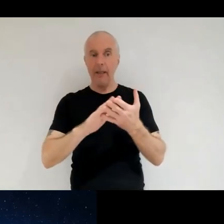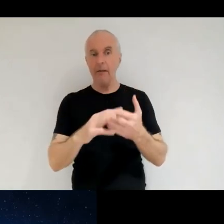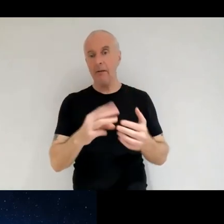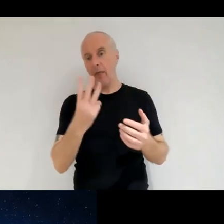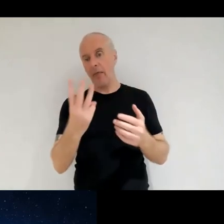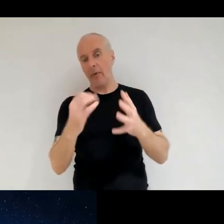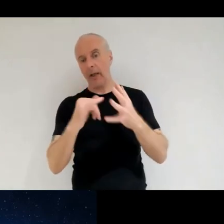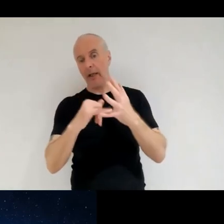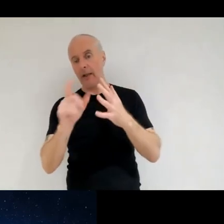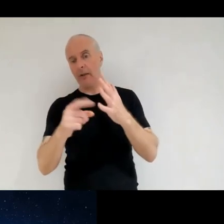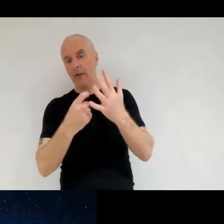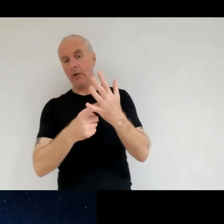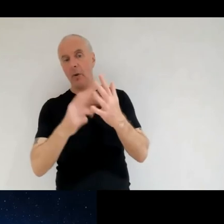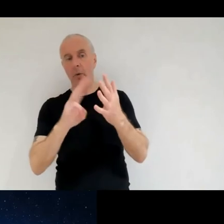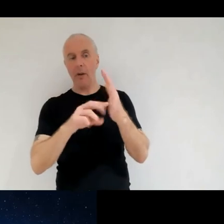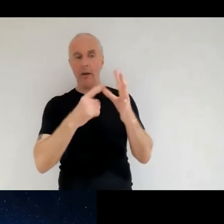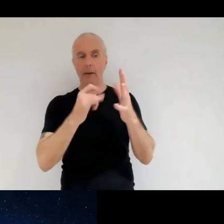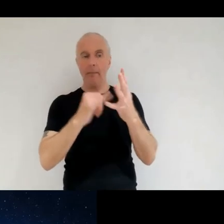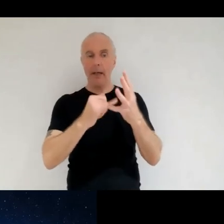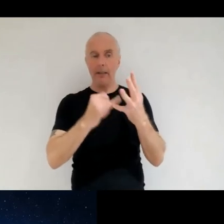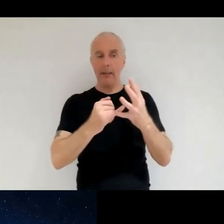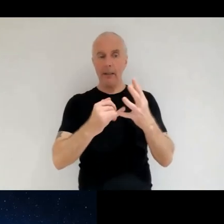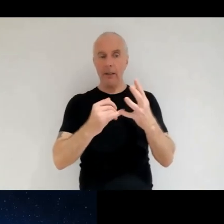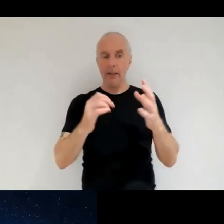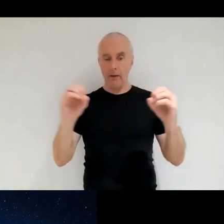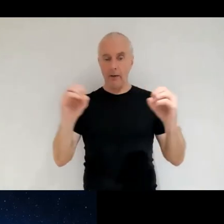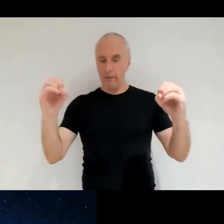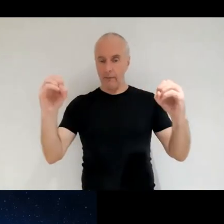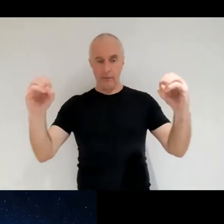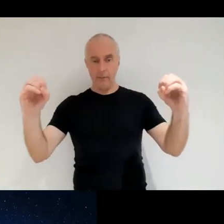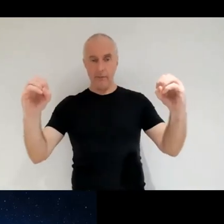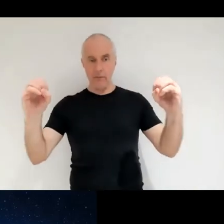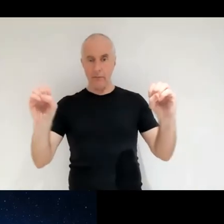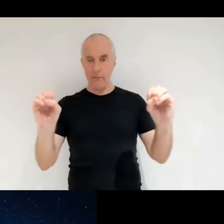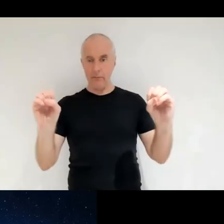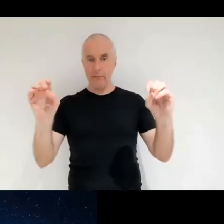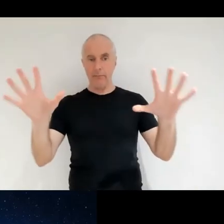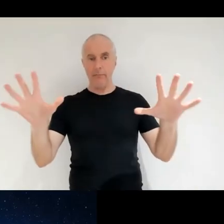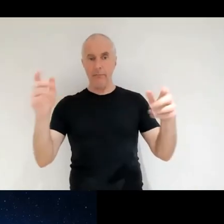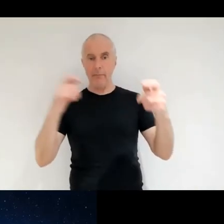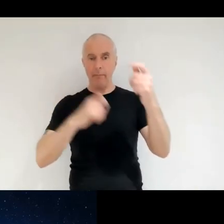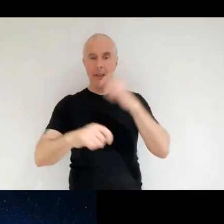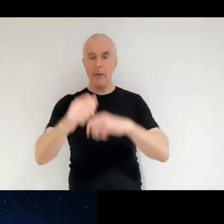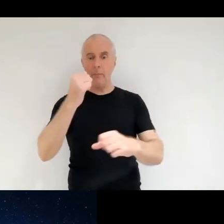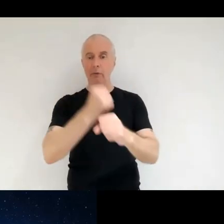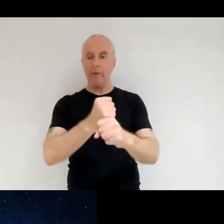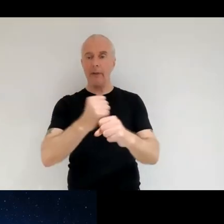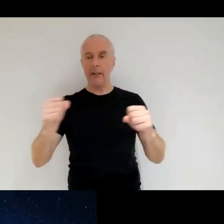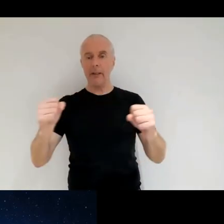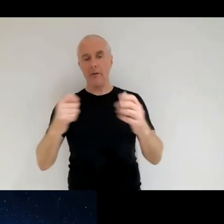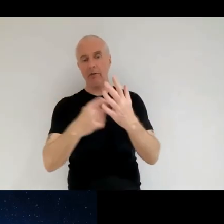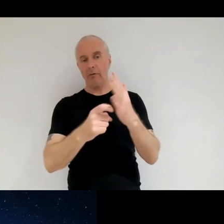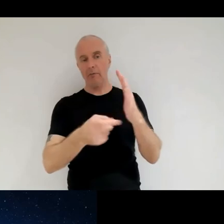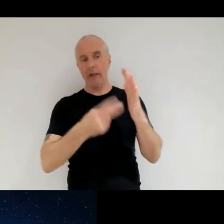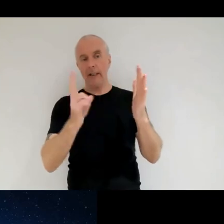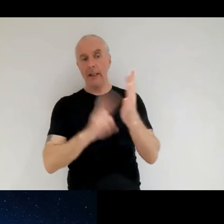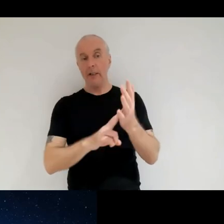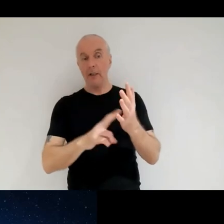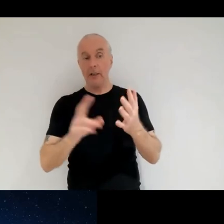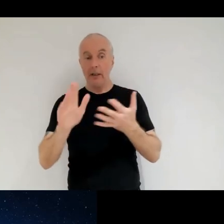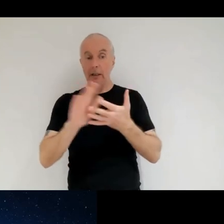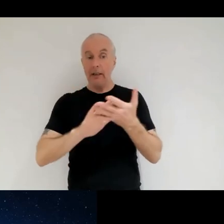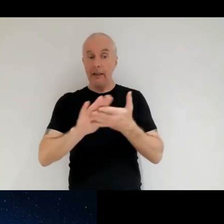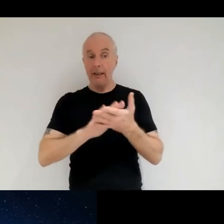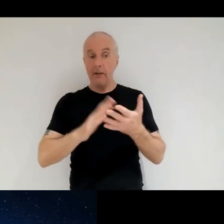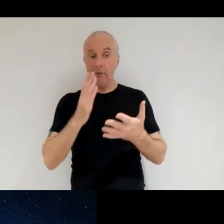solar masses. So three solar masses of your initial black holes get converted into gravitational radiation. And that's way more